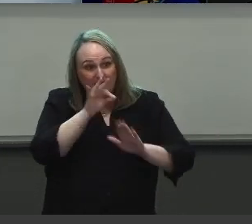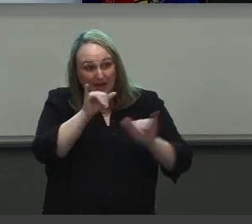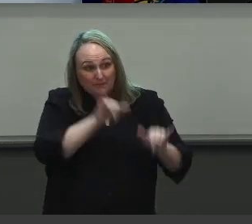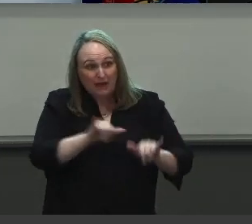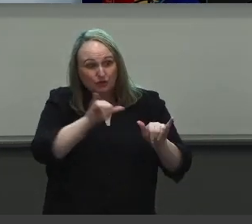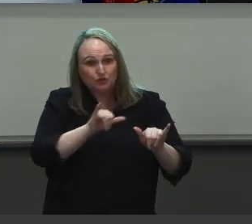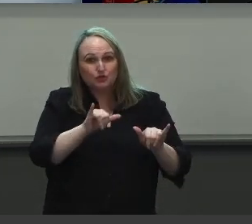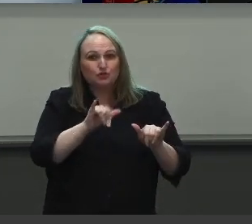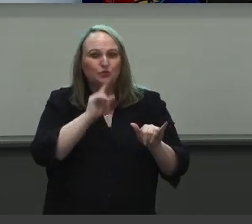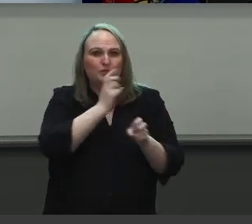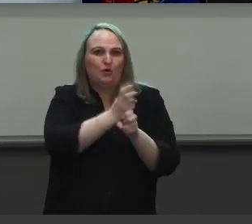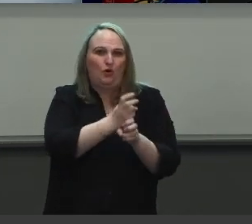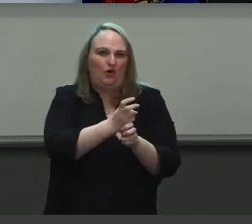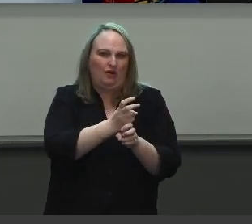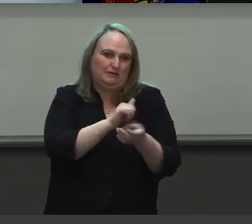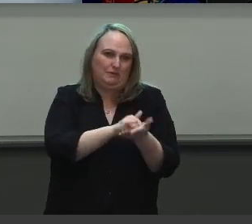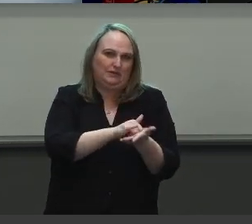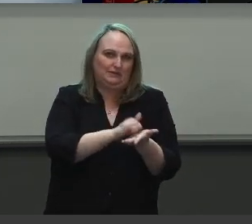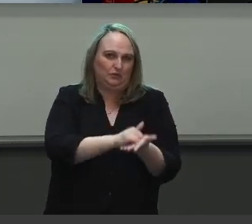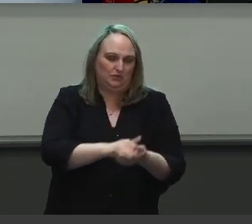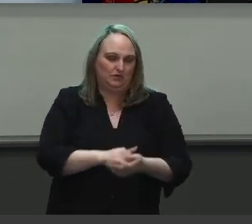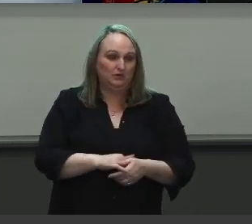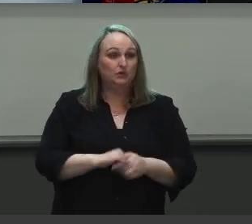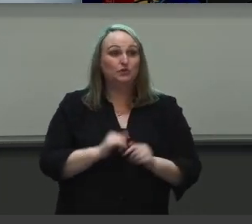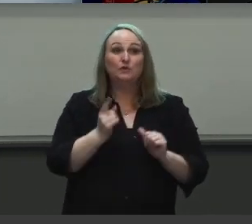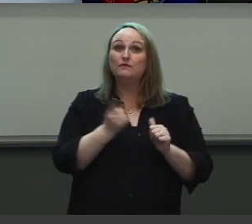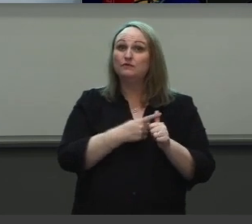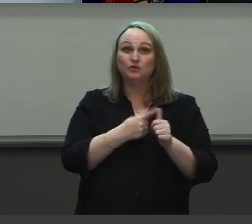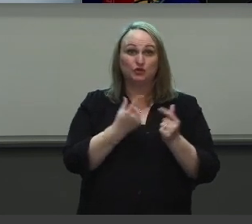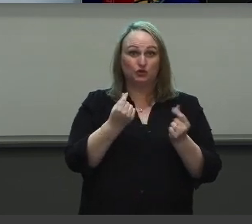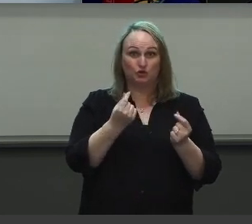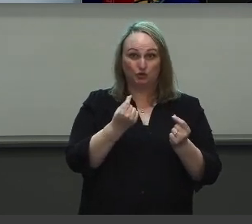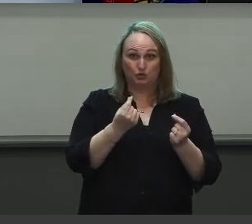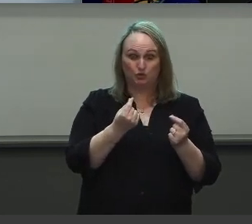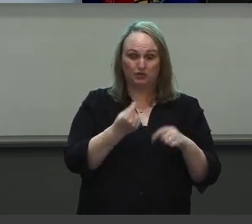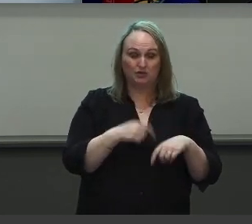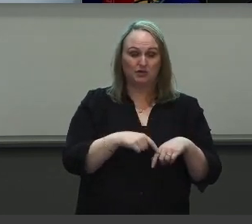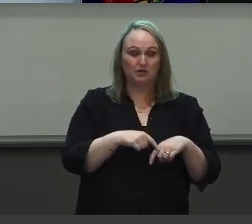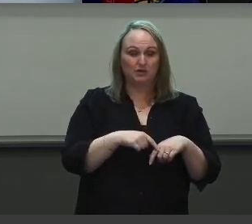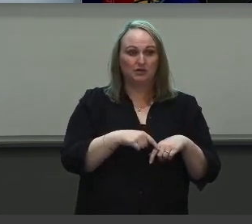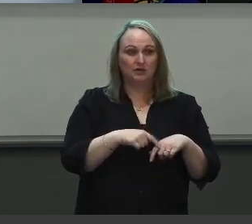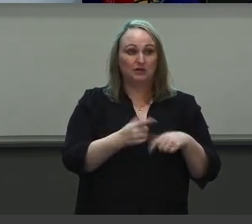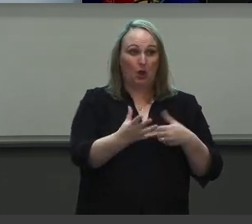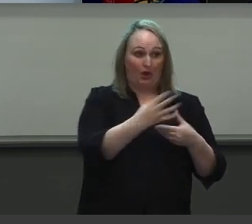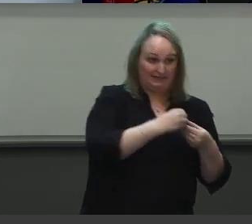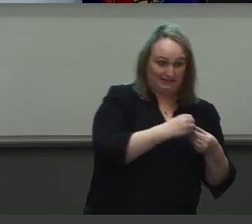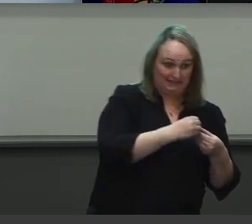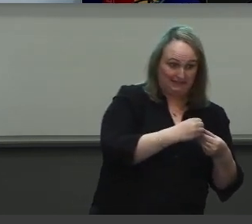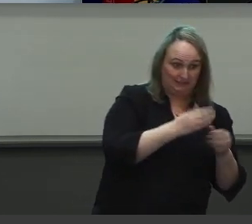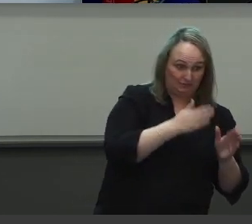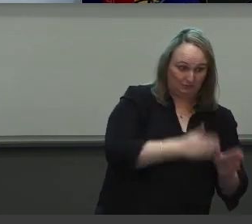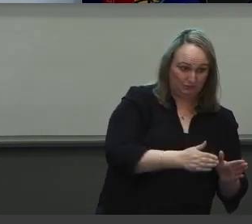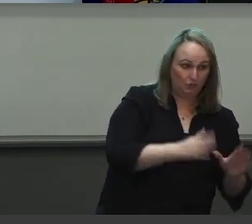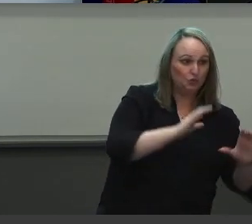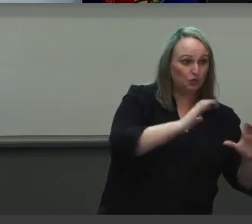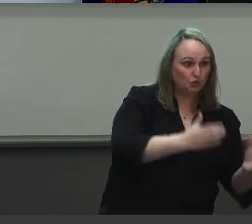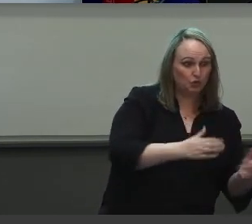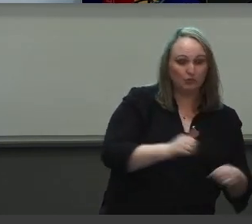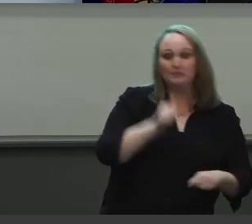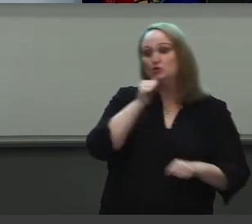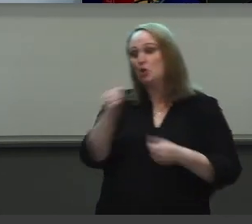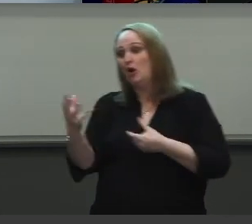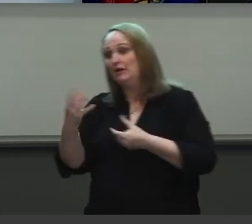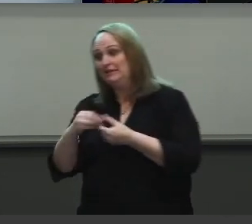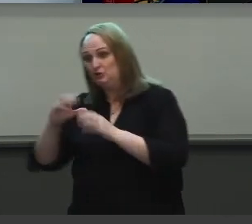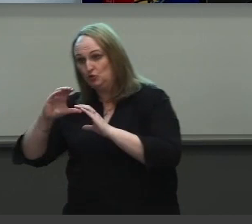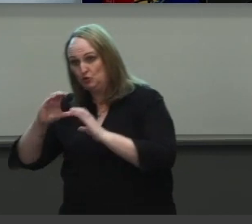So what we did as the first step in this data analysis is compare autistic and non-autistic people on these